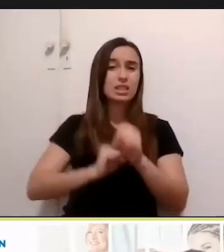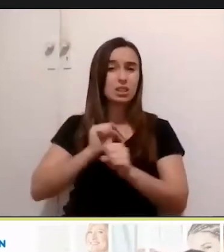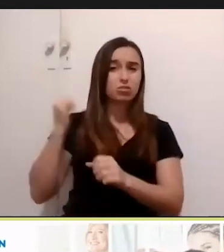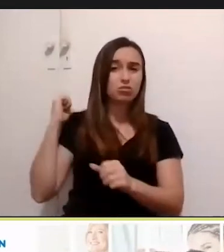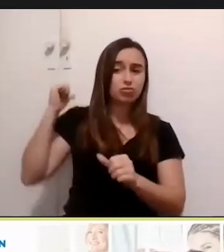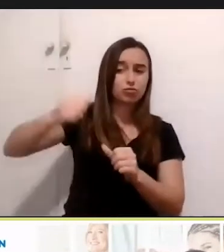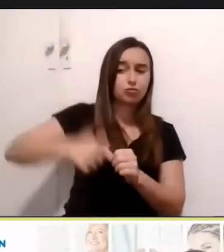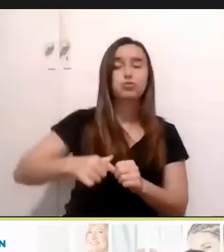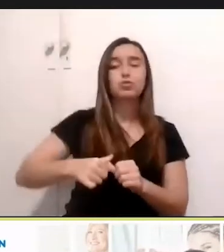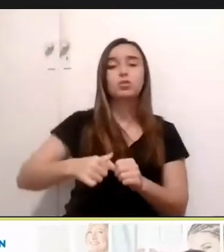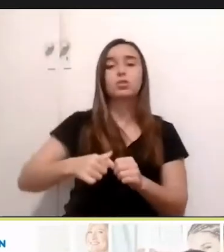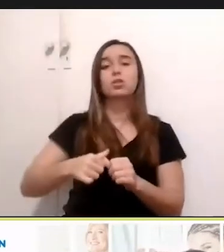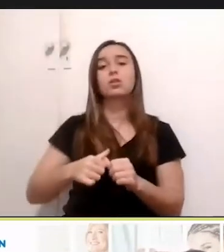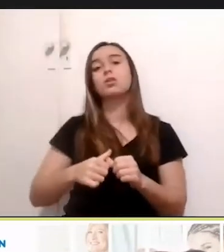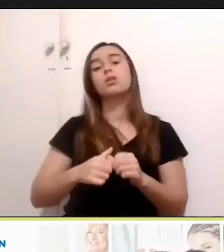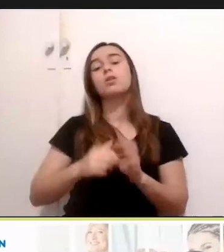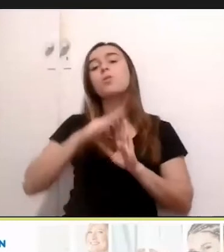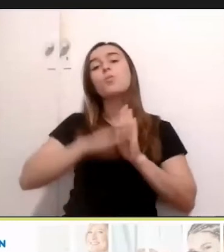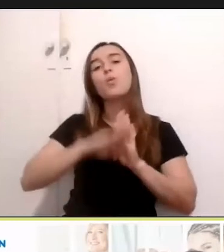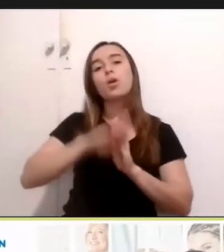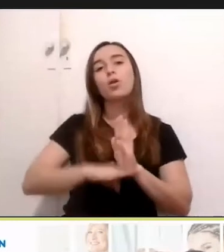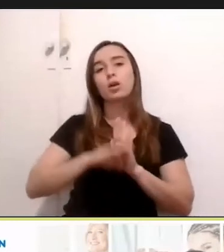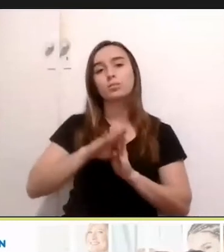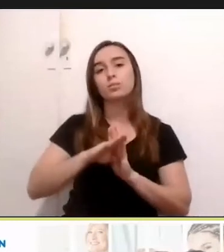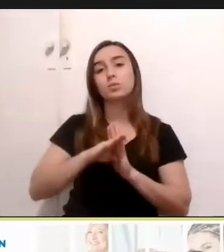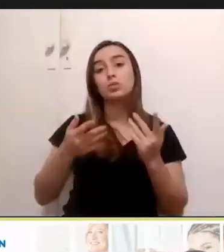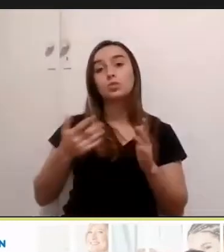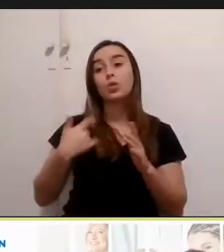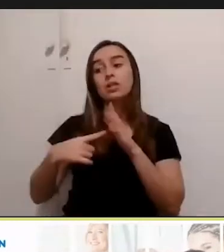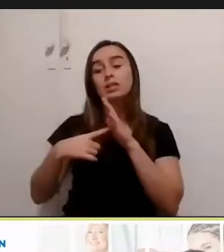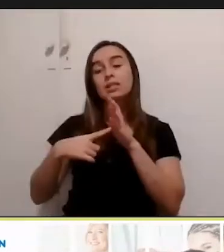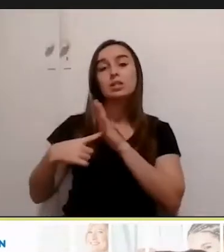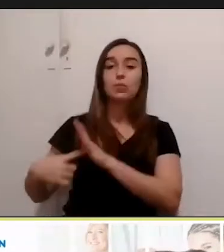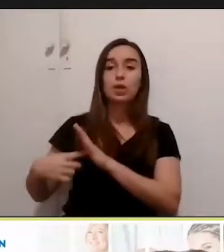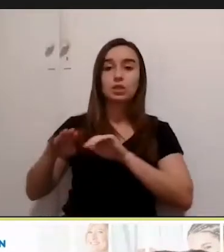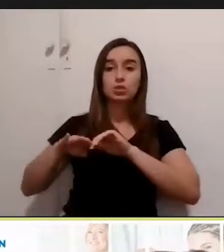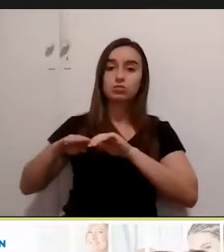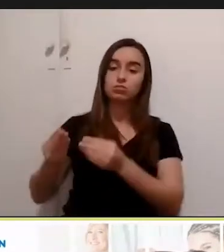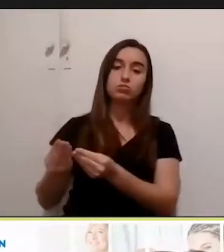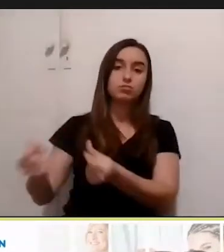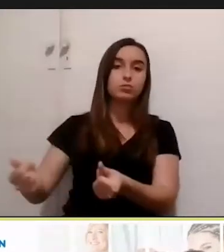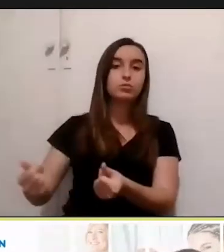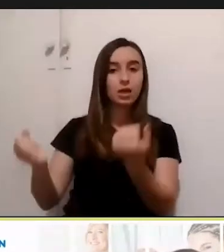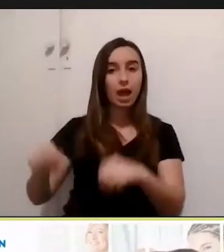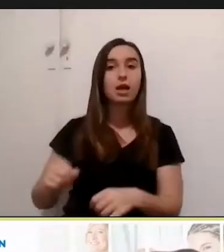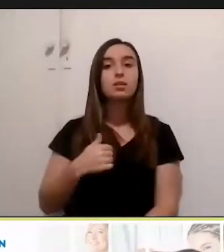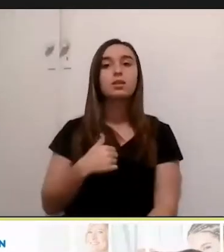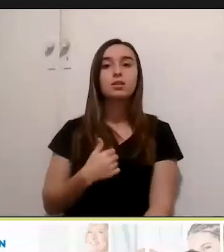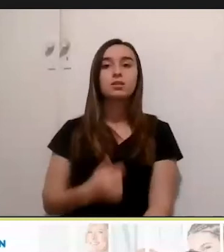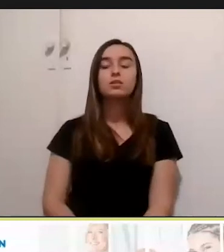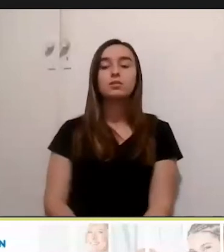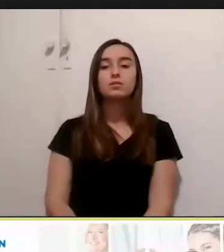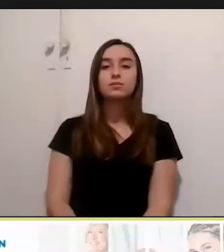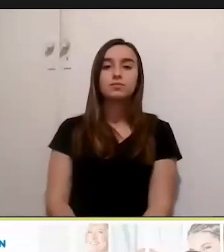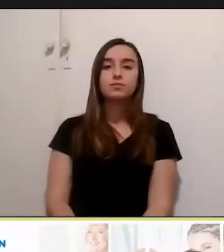operational program to fight discrimination, co-financed by the European Social Fund and Fundación Wolfe,